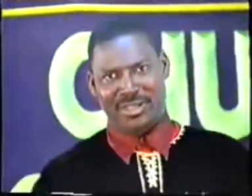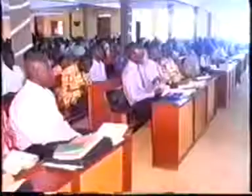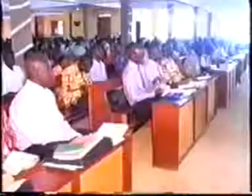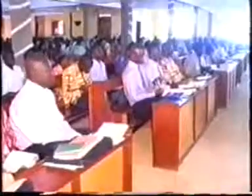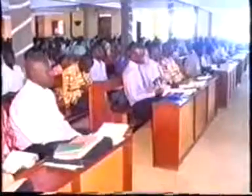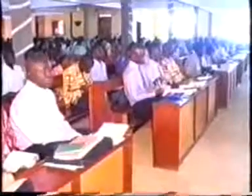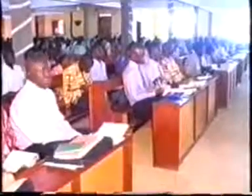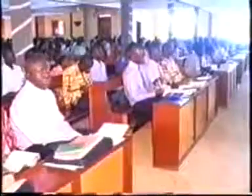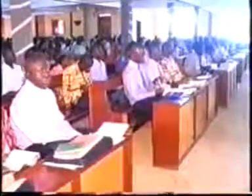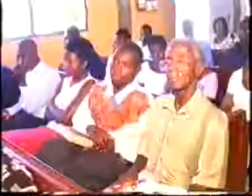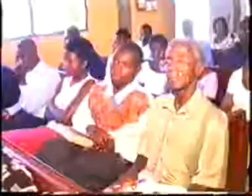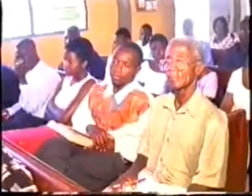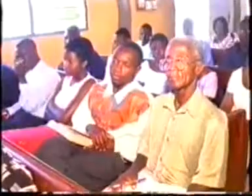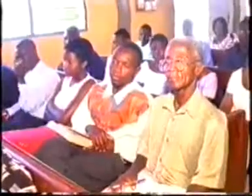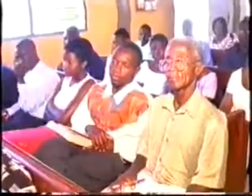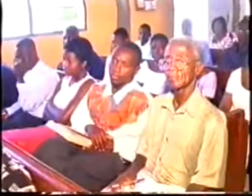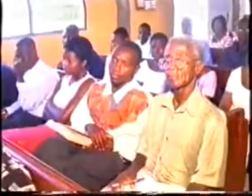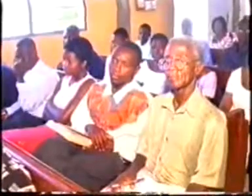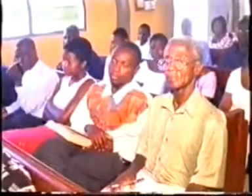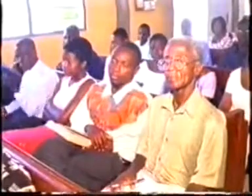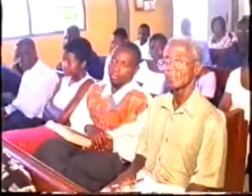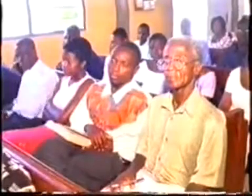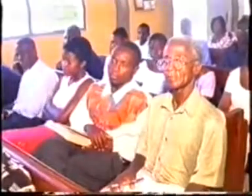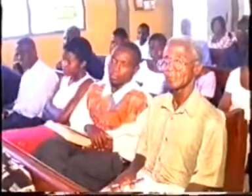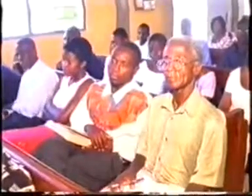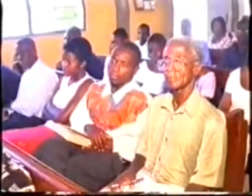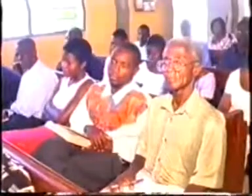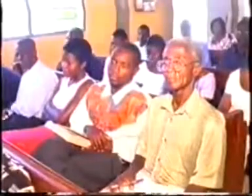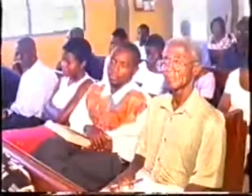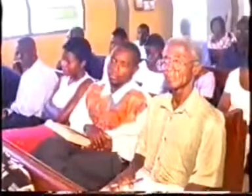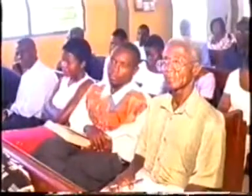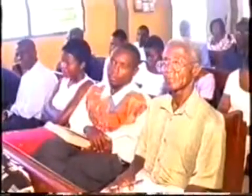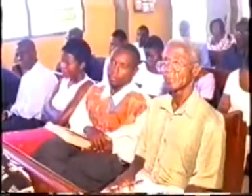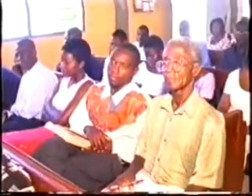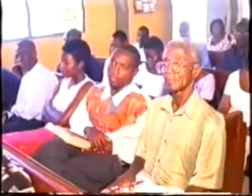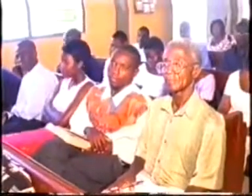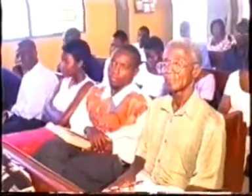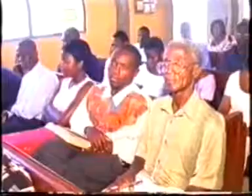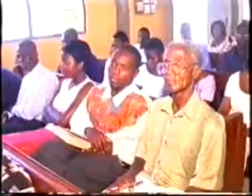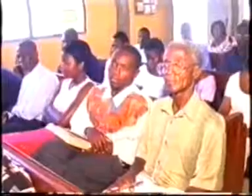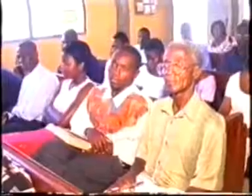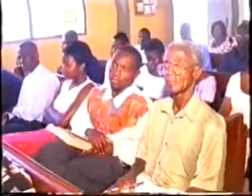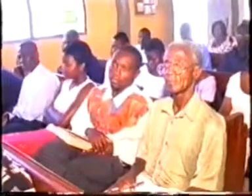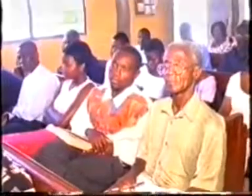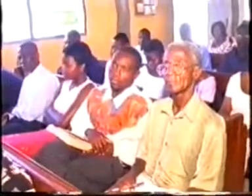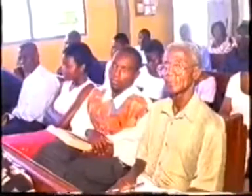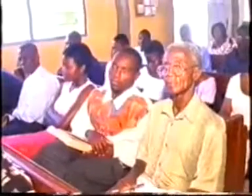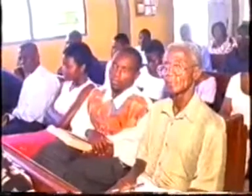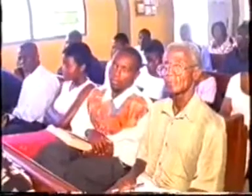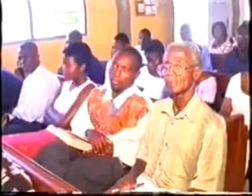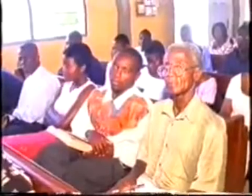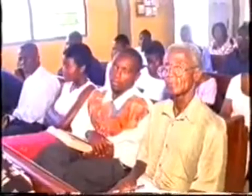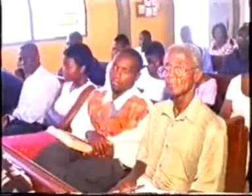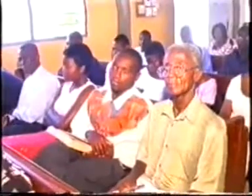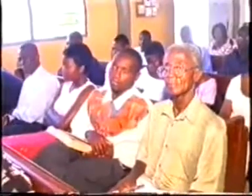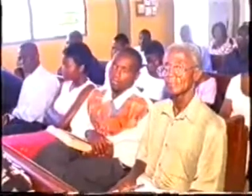so. Therefore, there was nothing like Christianity. And what the time of Malachi chapter 3, you tried